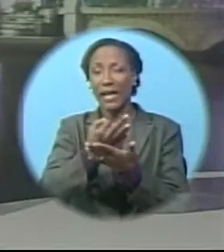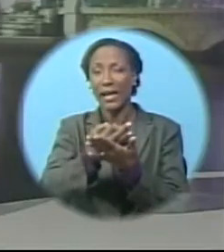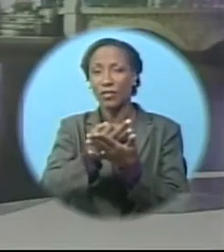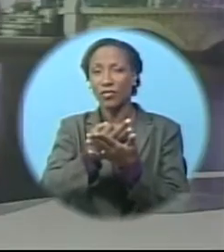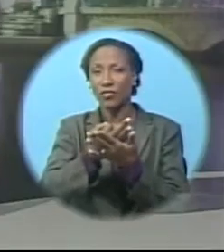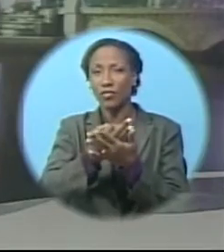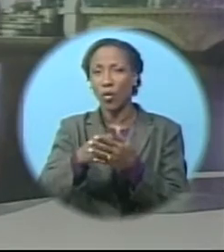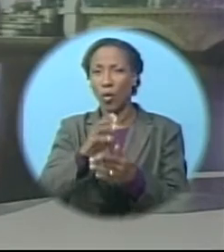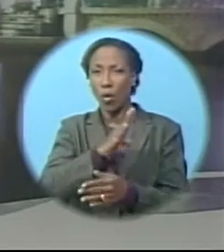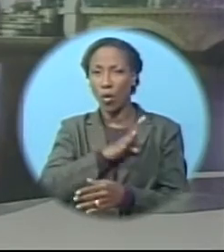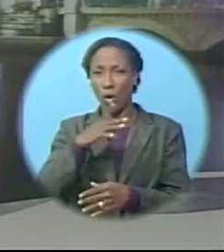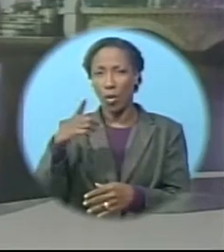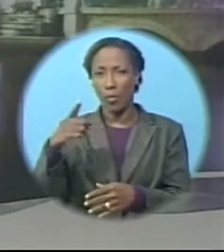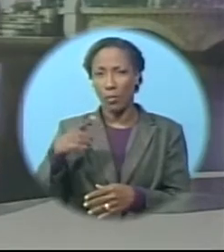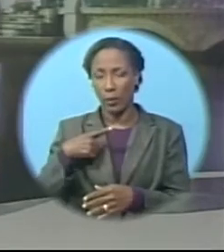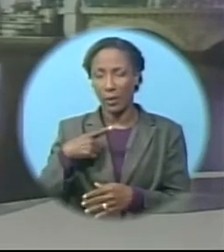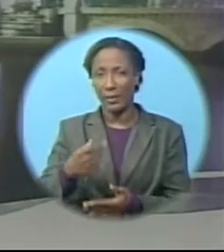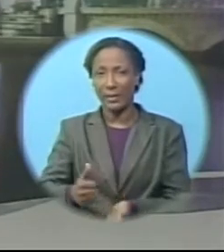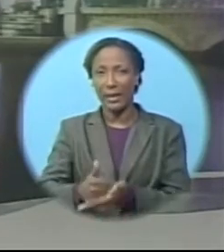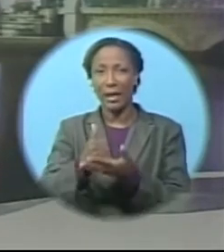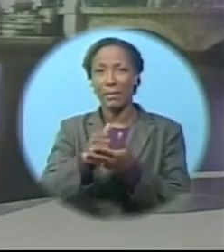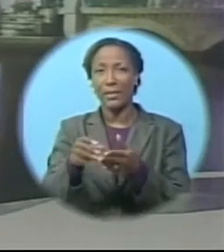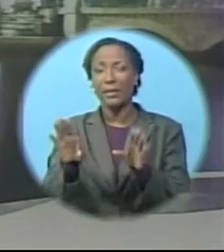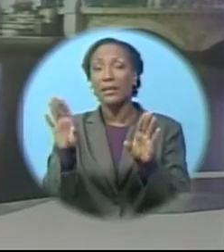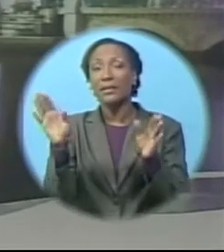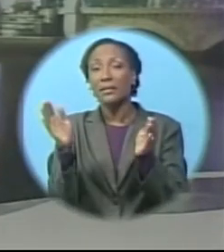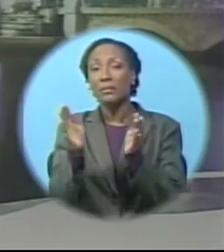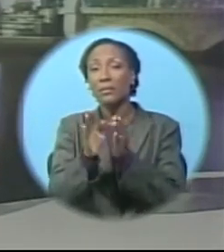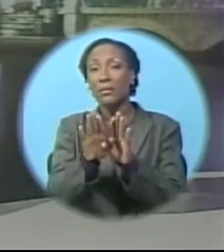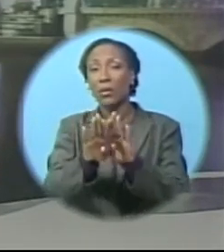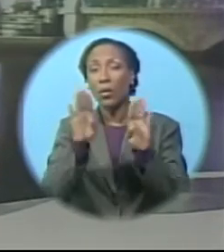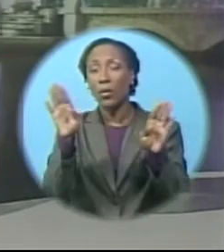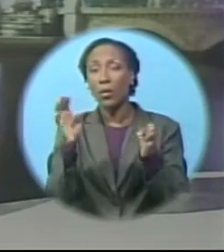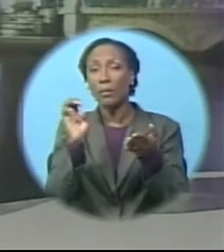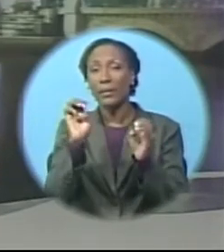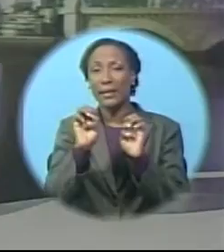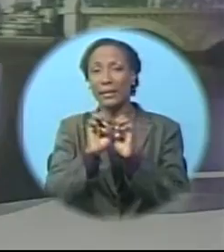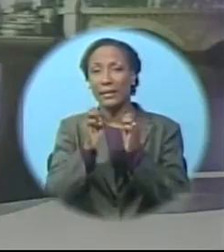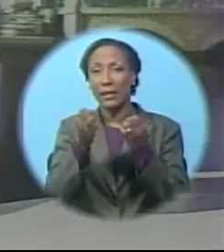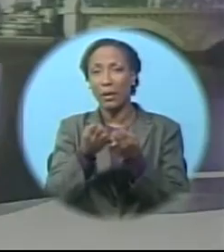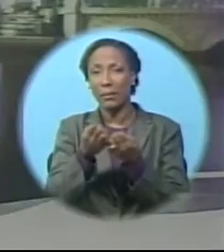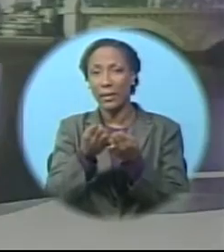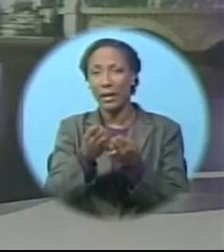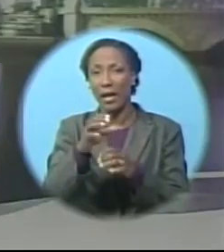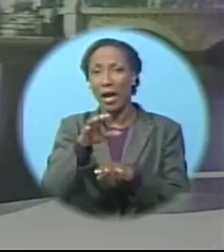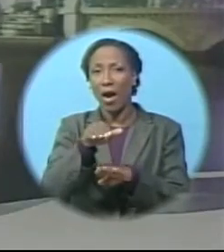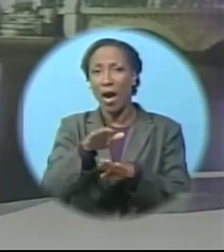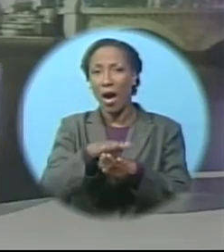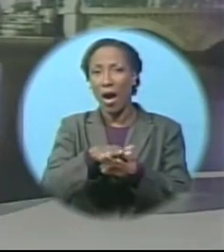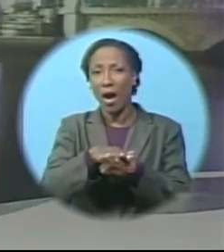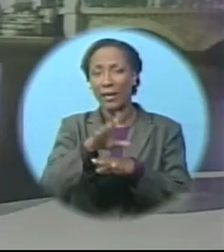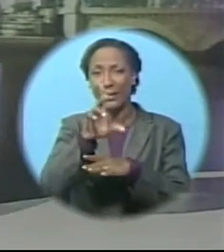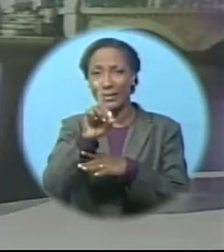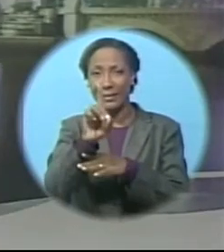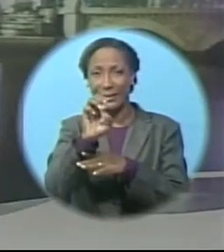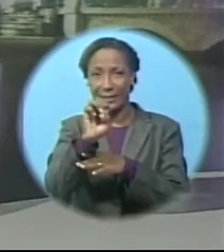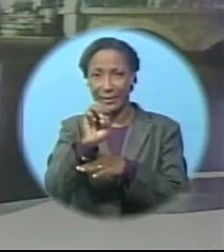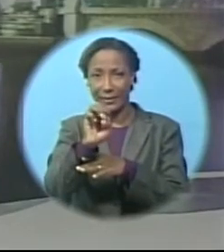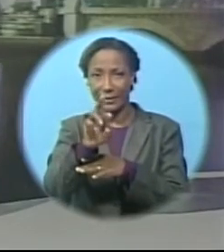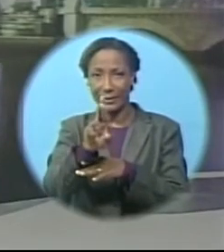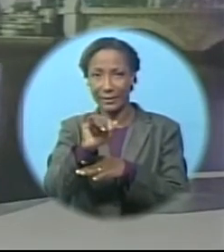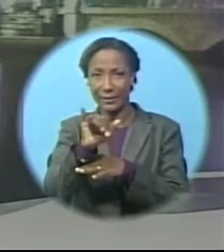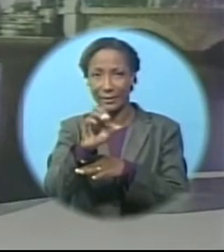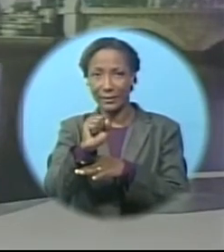incorporating small open economies in the decision-making process on de-risking. Governor Worrell's comments came at a recent meeting